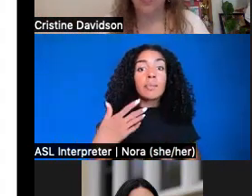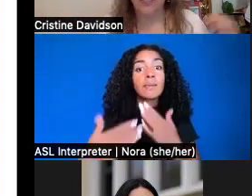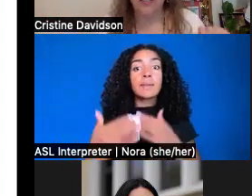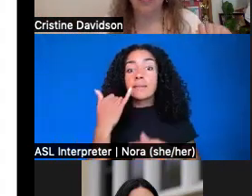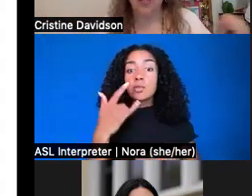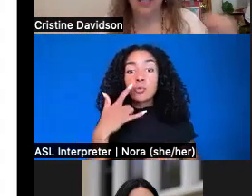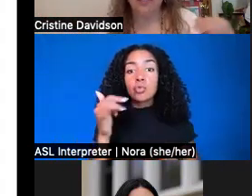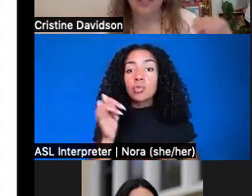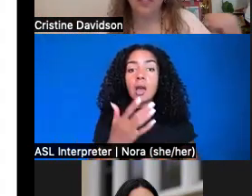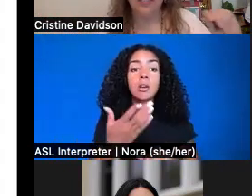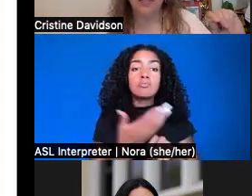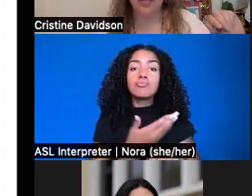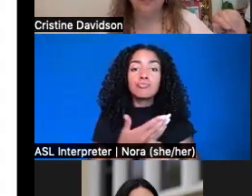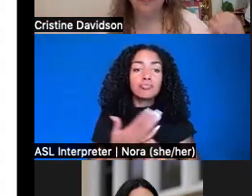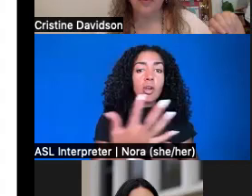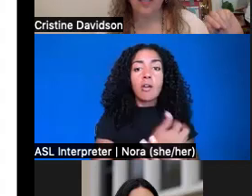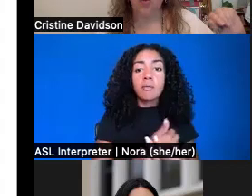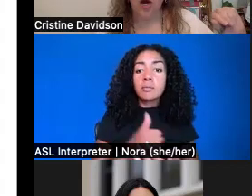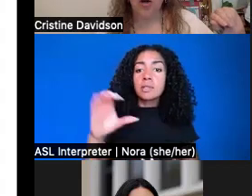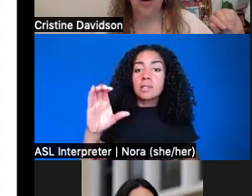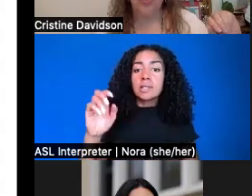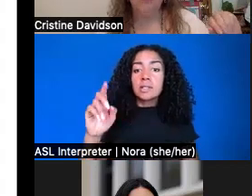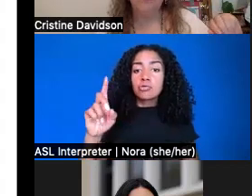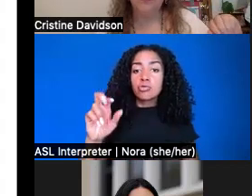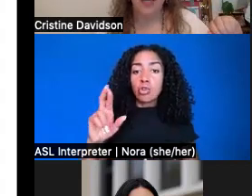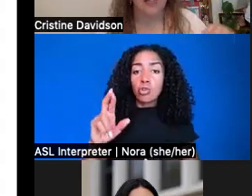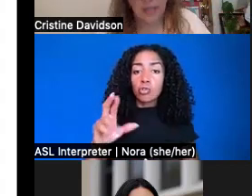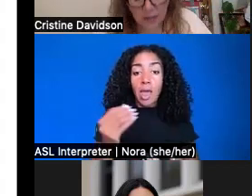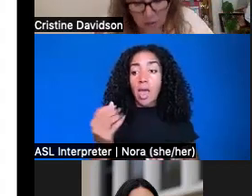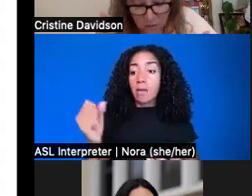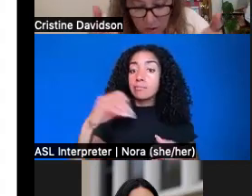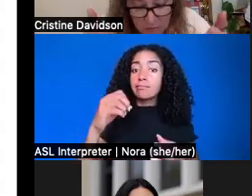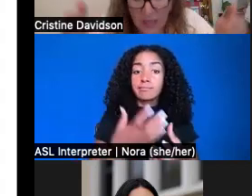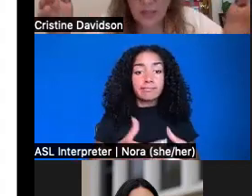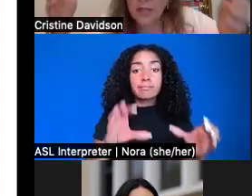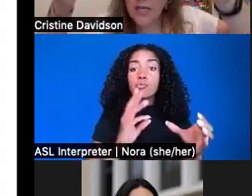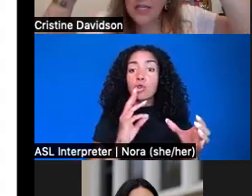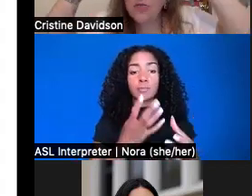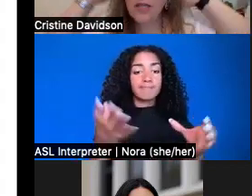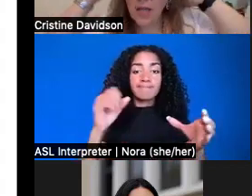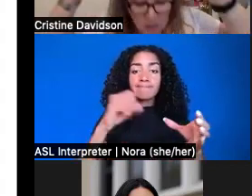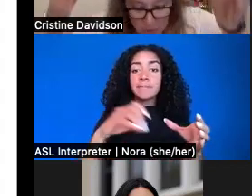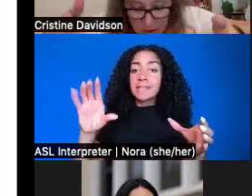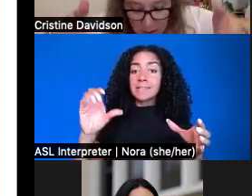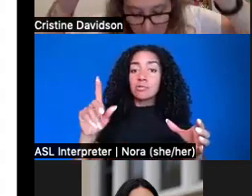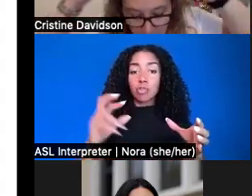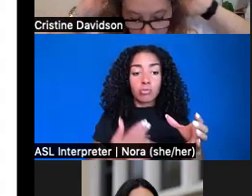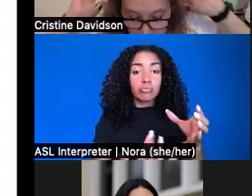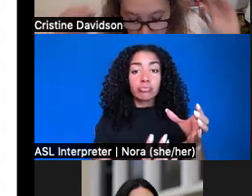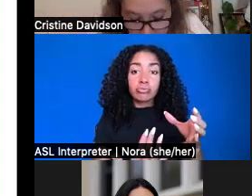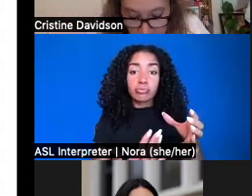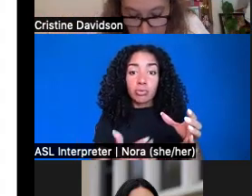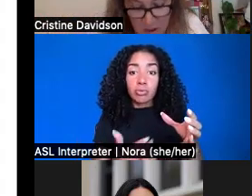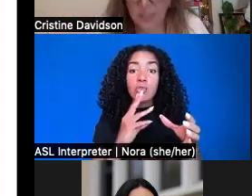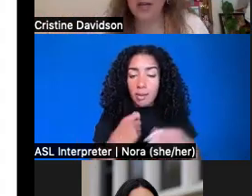and boiling up some cedar in water. And you know, you can make a little tiny sweat lodge, put a towel over